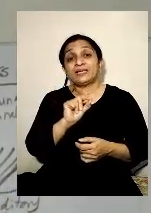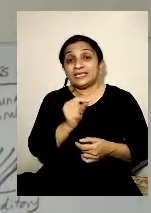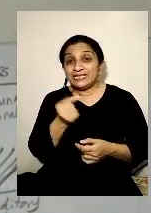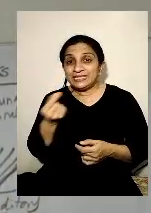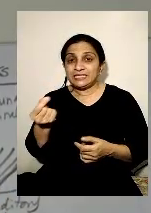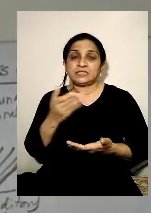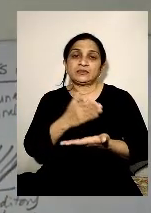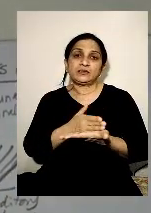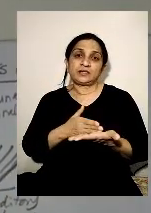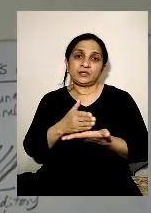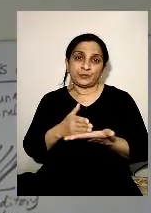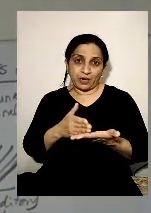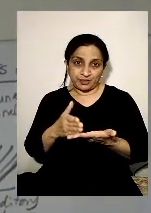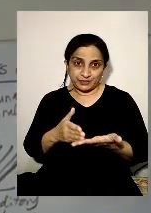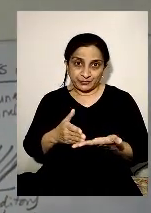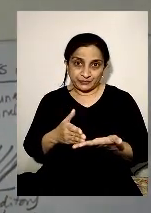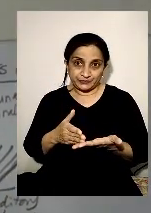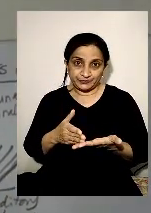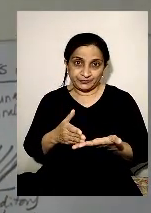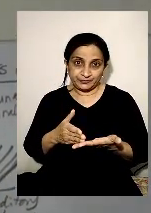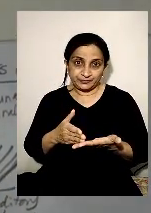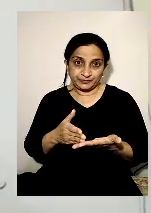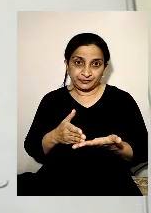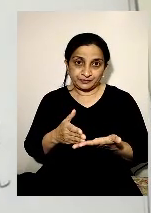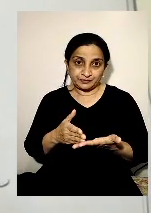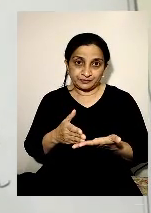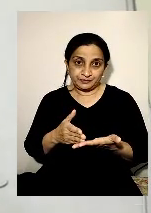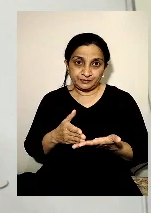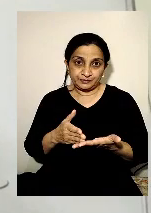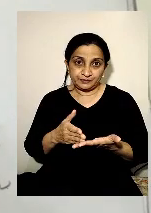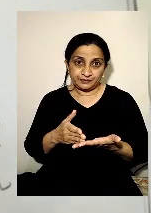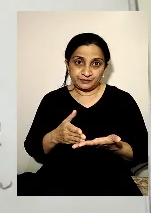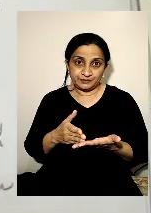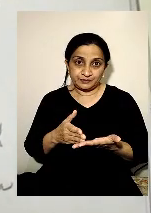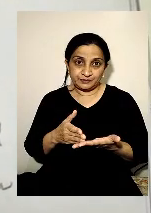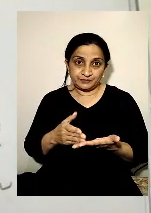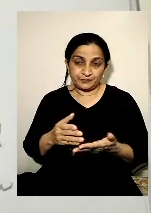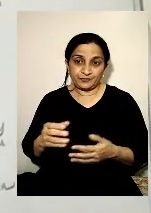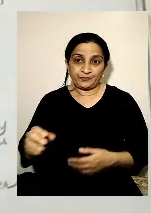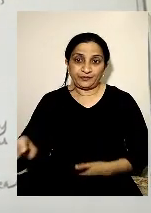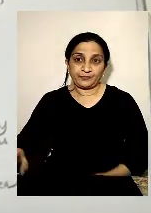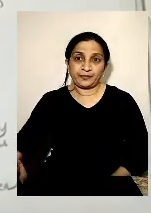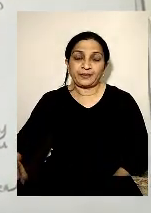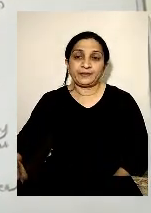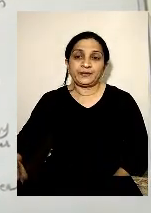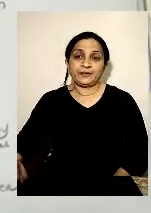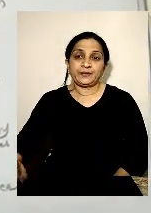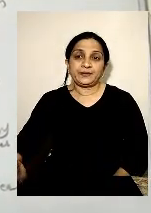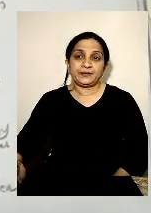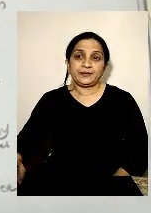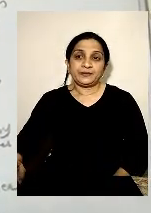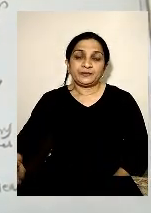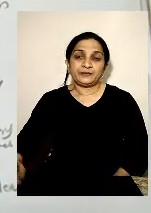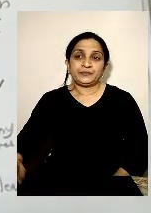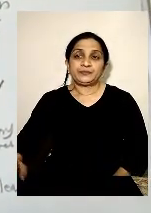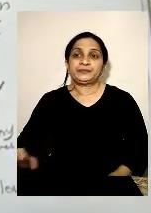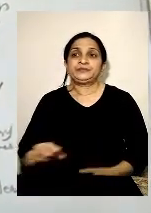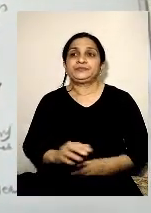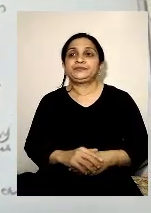okay the figure looks somewhat like this I shaded